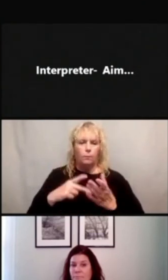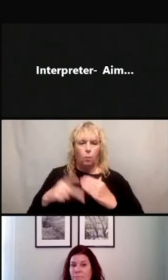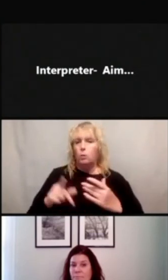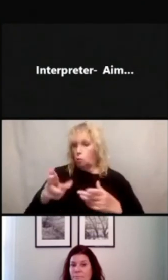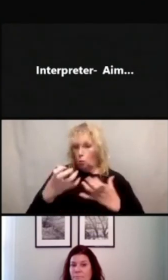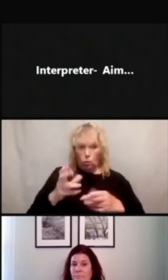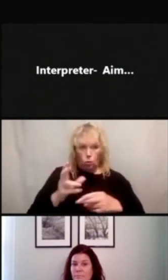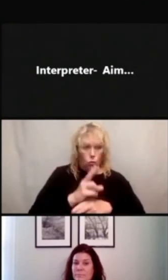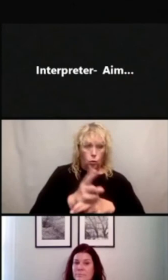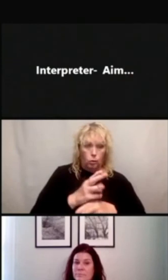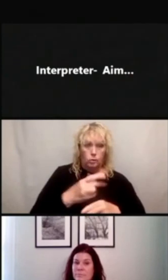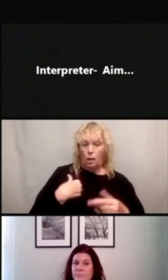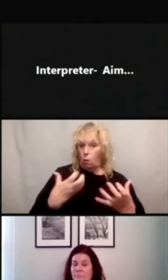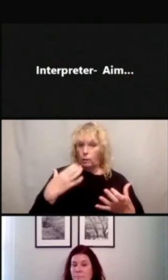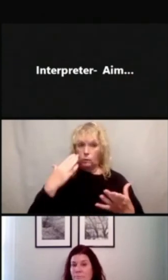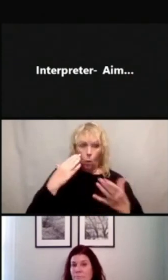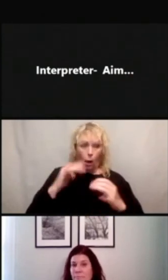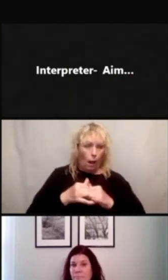we'd love to hear how it goes.